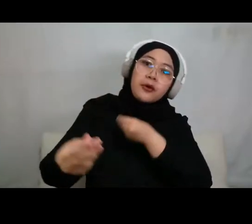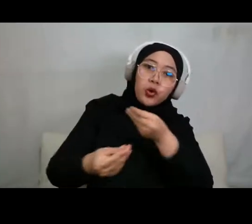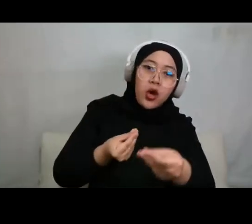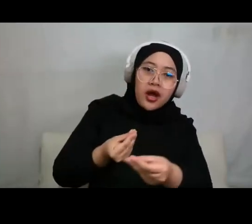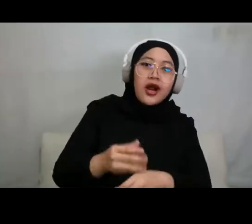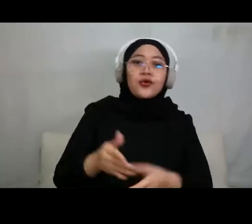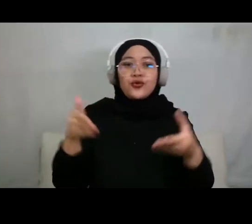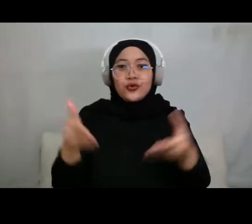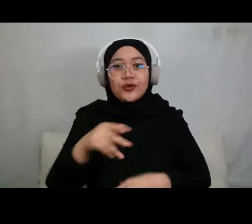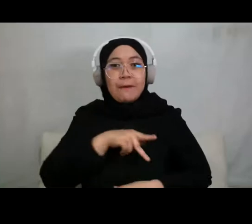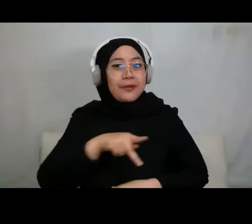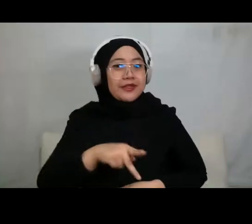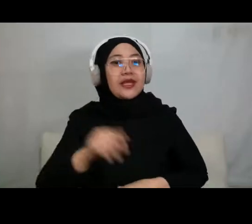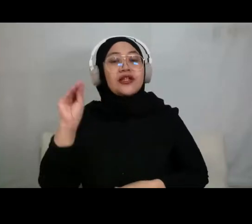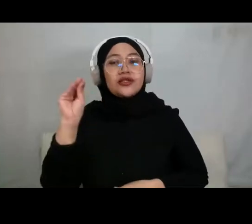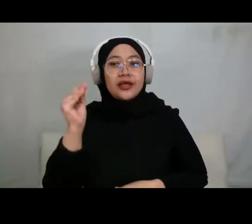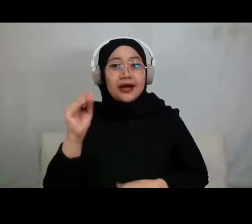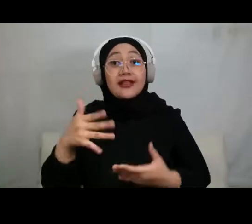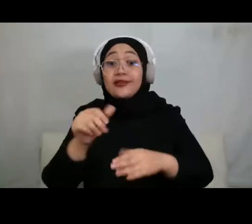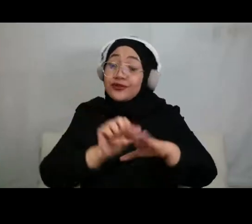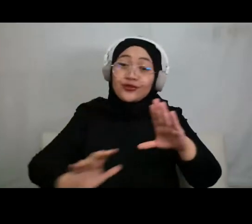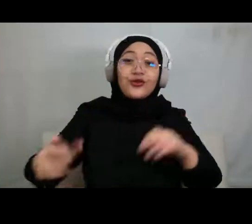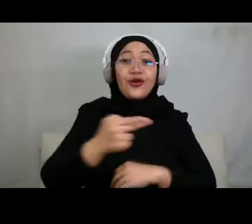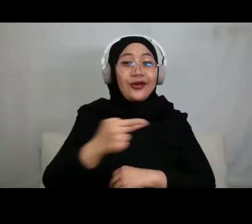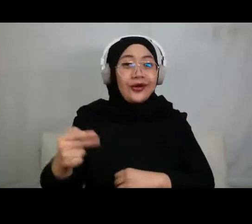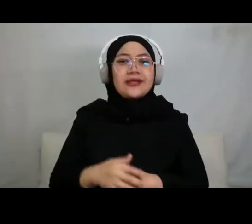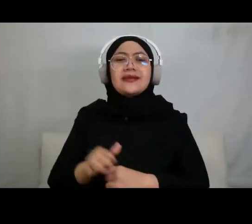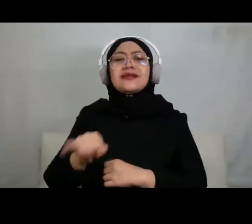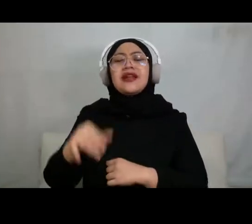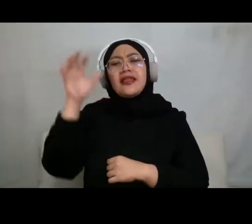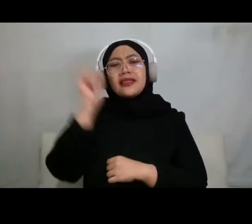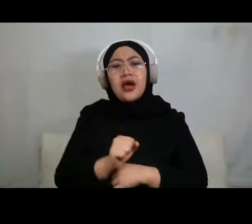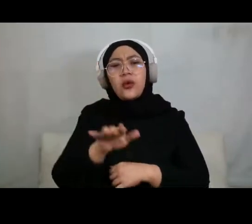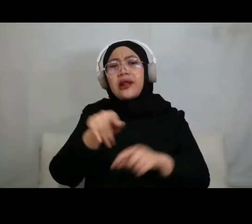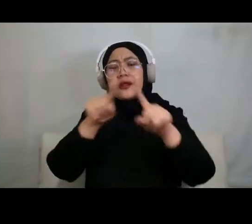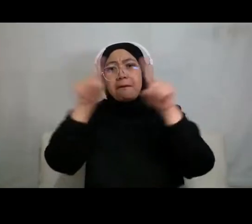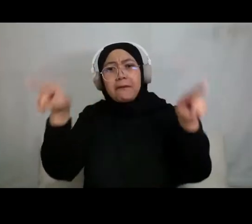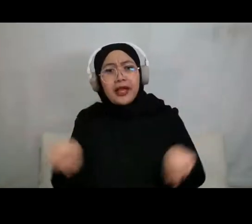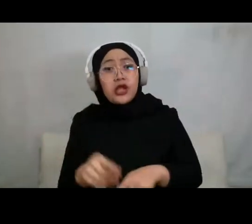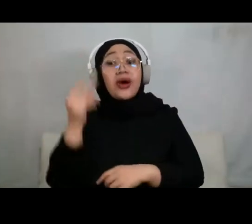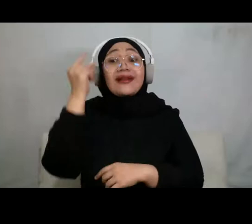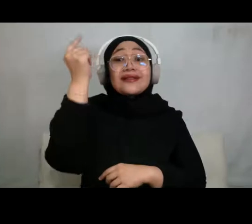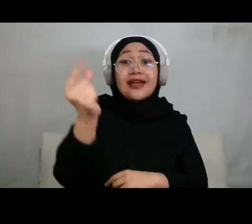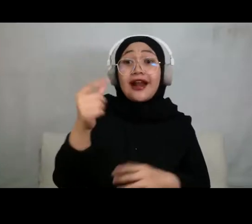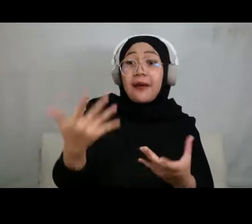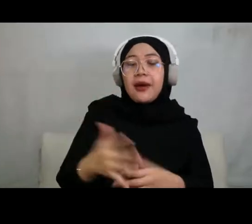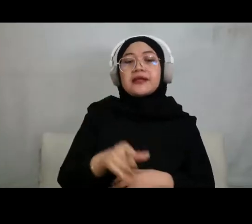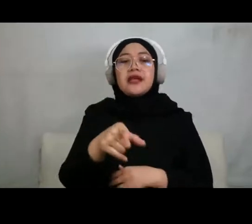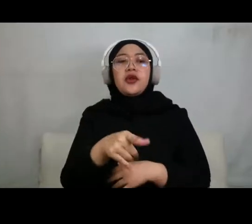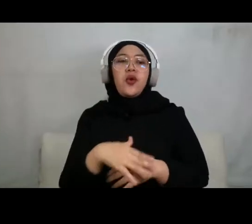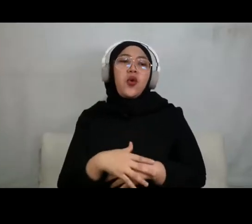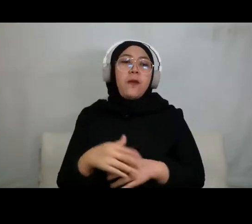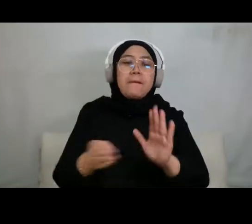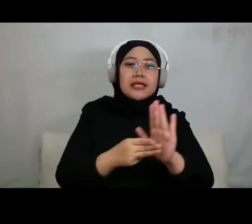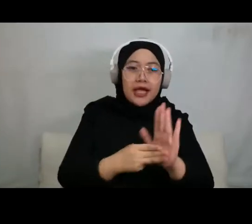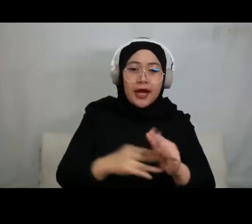Indonesia. So we know what other cities have done it right and also avoid what they did wrong. I would like to thank ITDP and